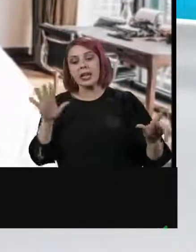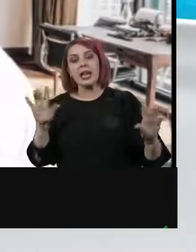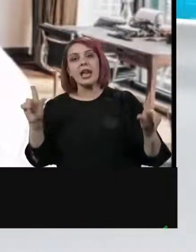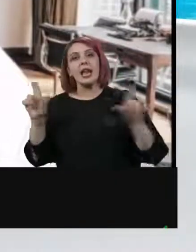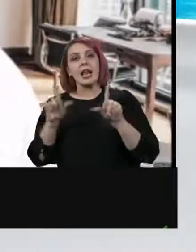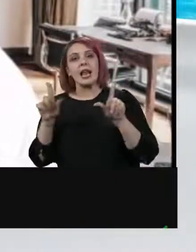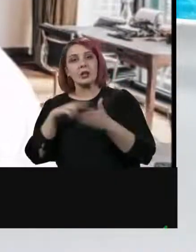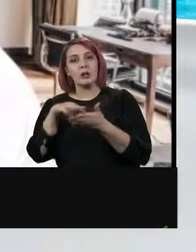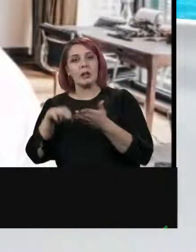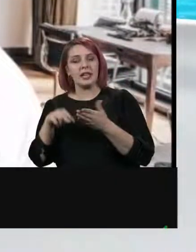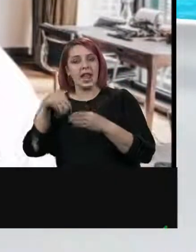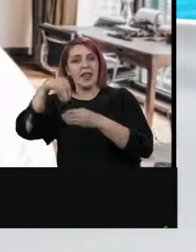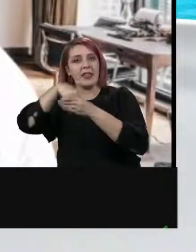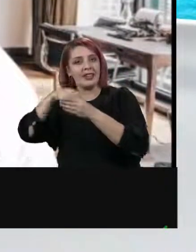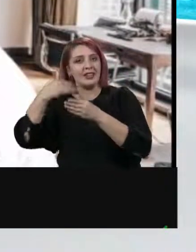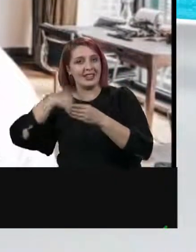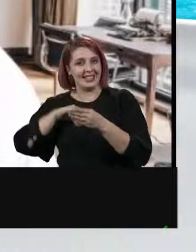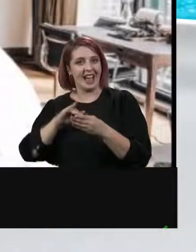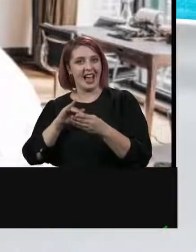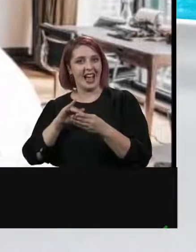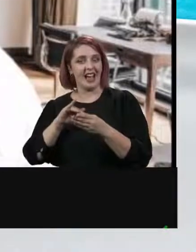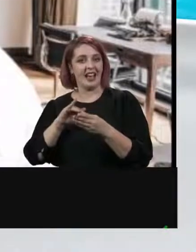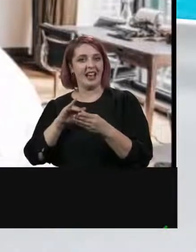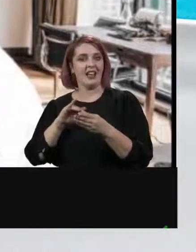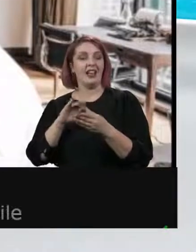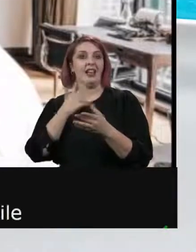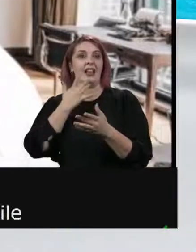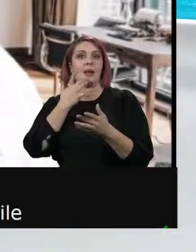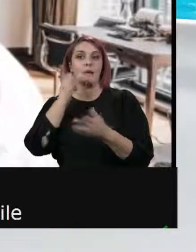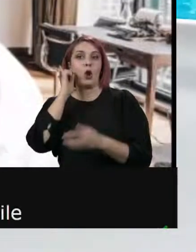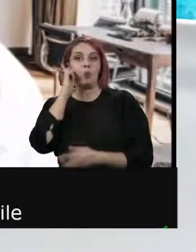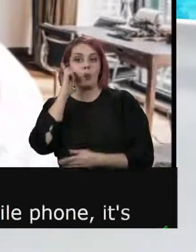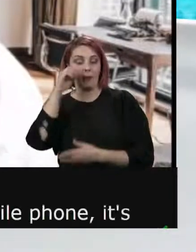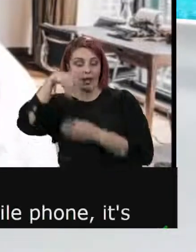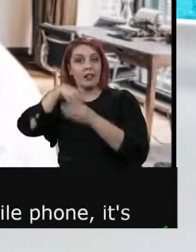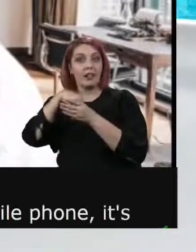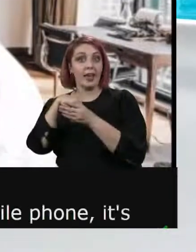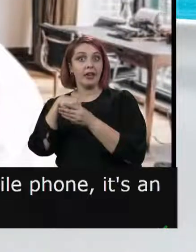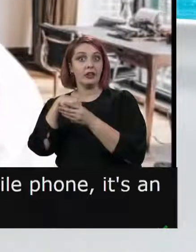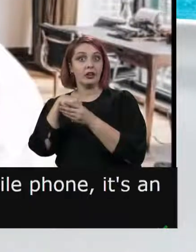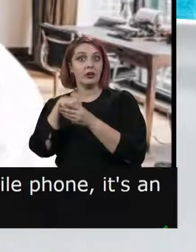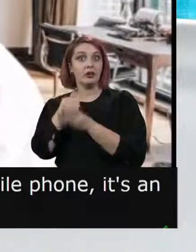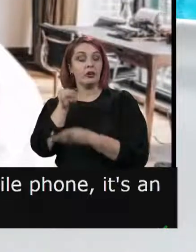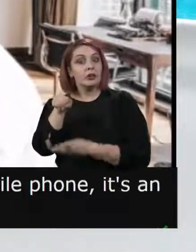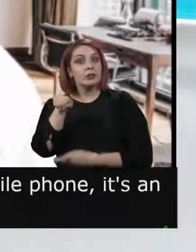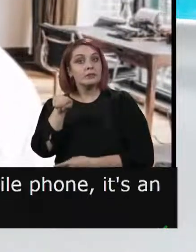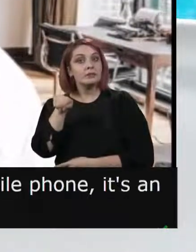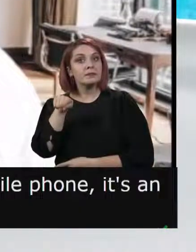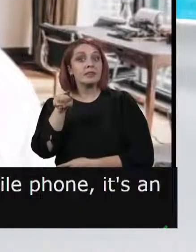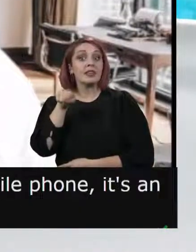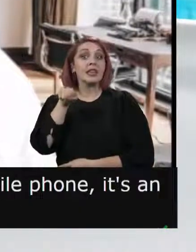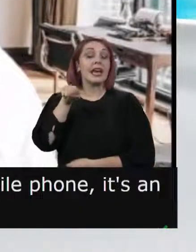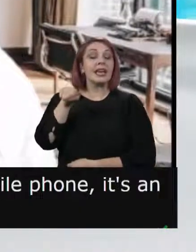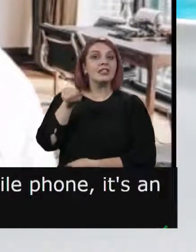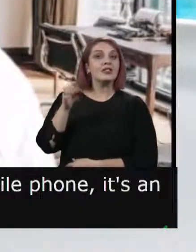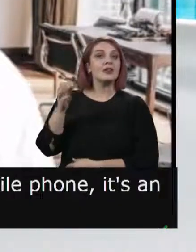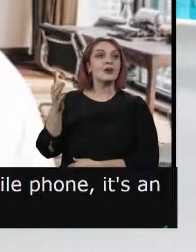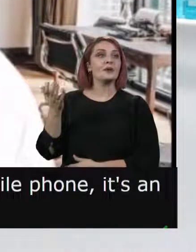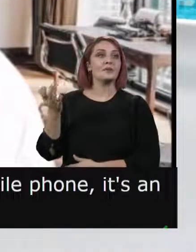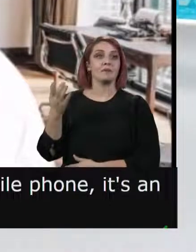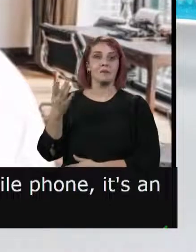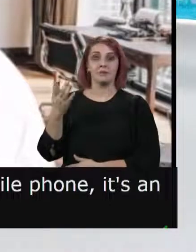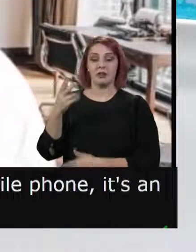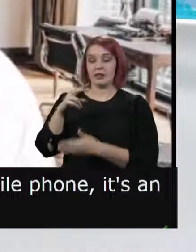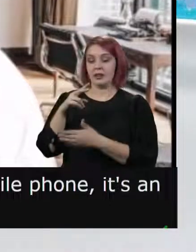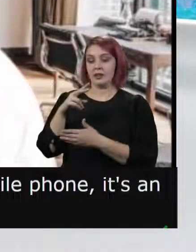mobile phone, it's an accessibility feature of the phone, not an assistive technology for